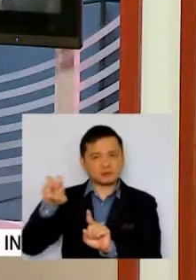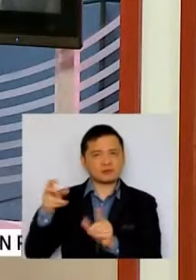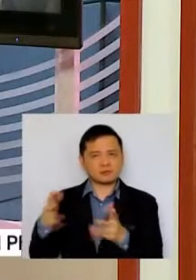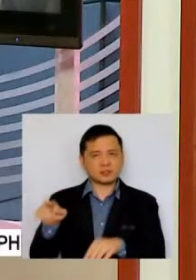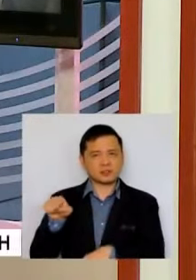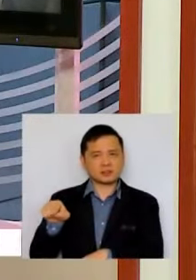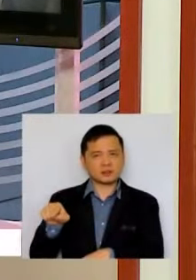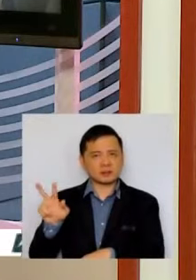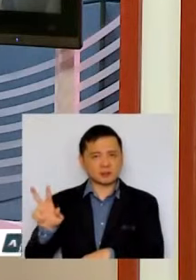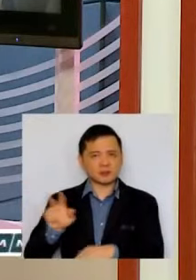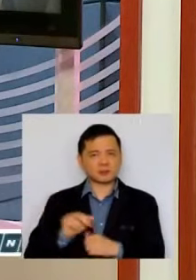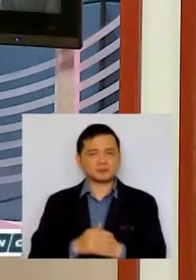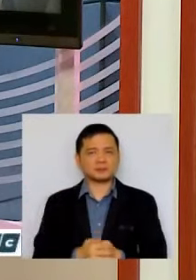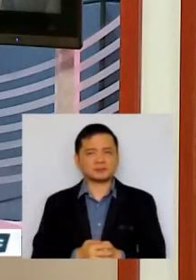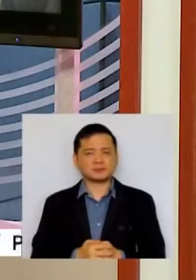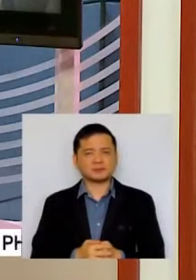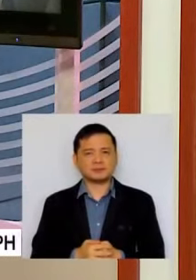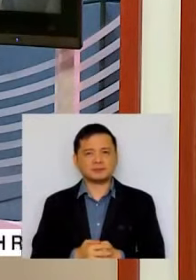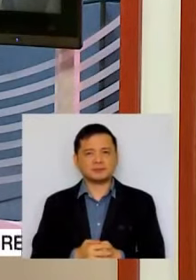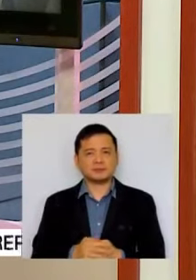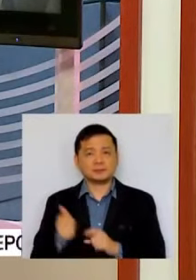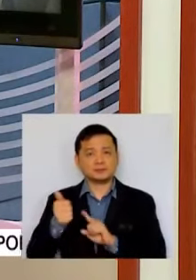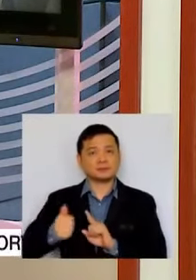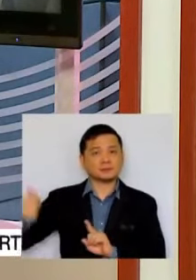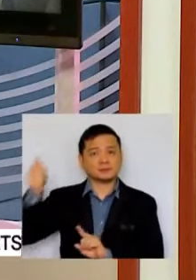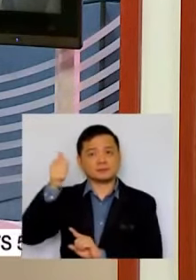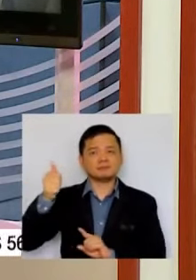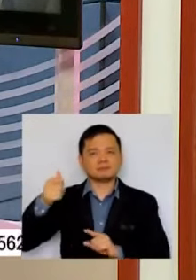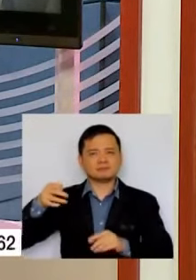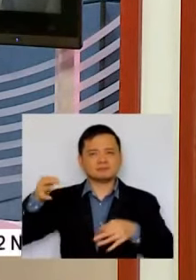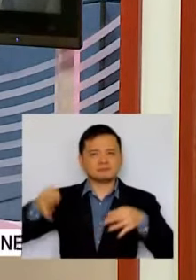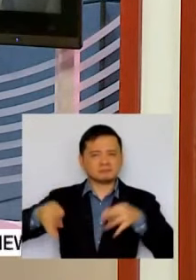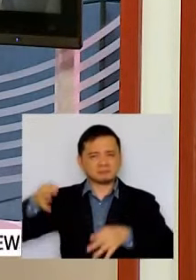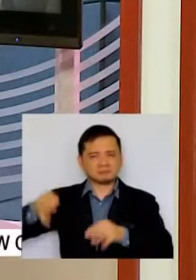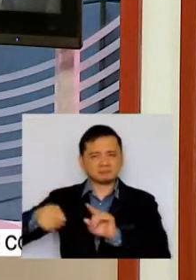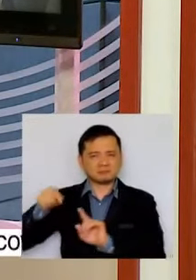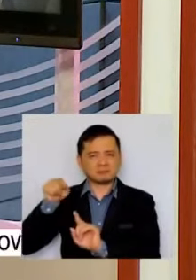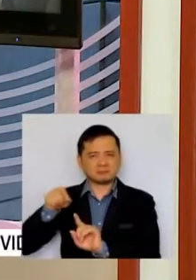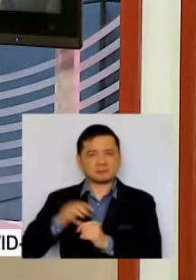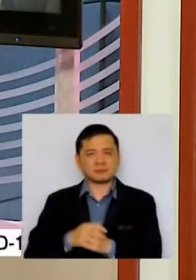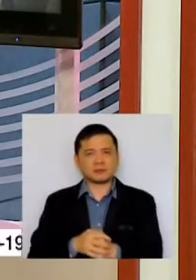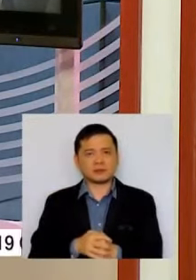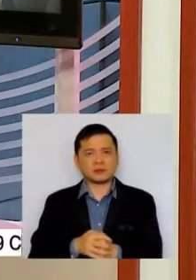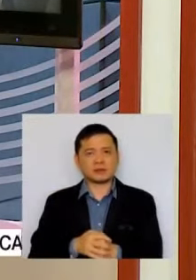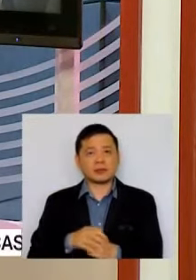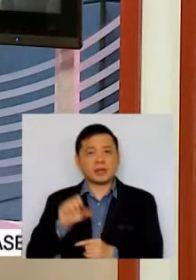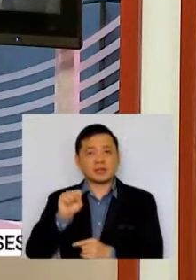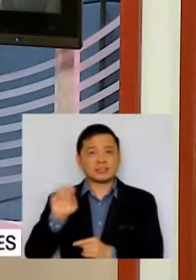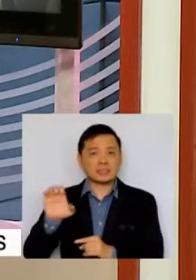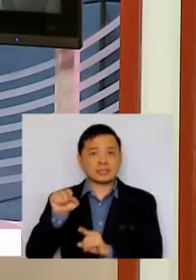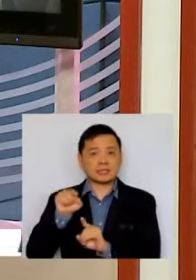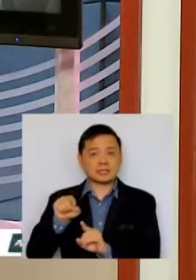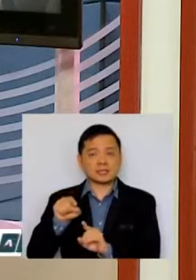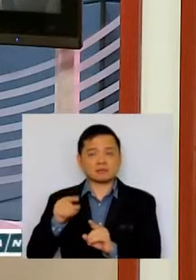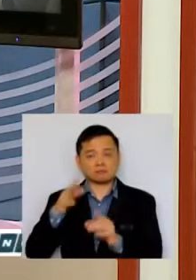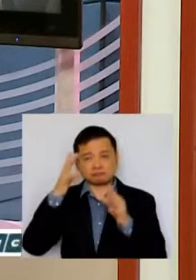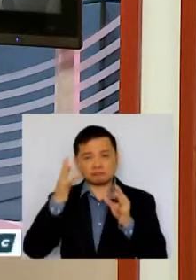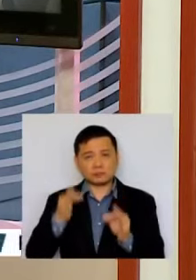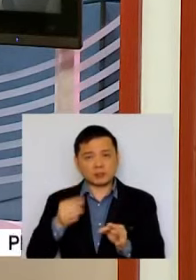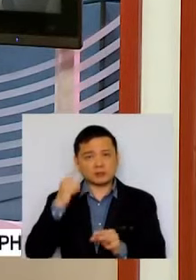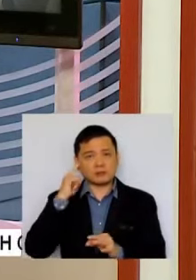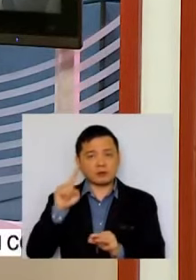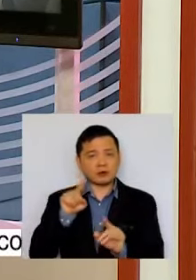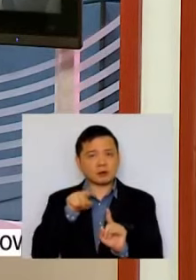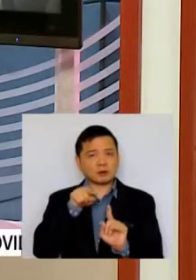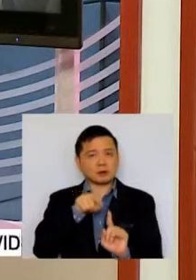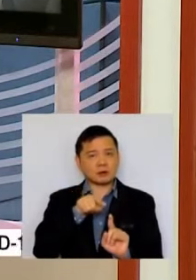In other news, the Justice Department believes the Supreme Court's ruling on the anti-terror law will make for its better implementation. The